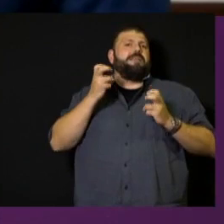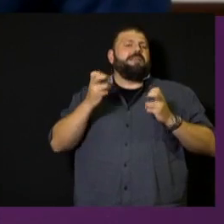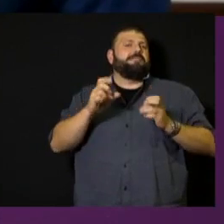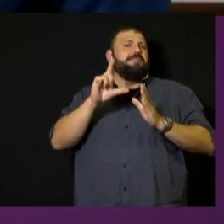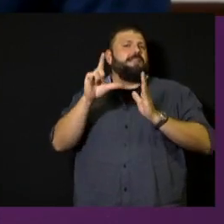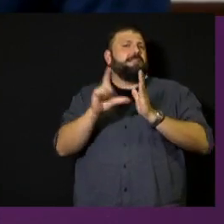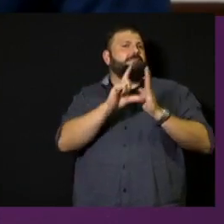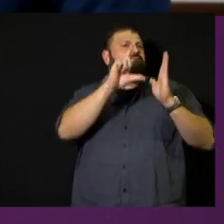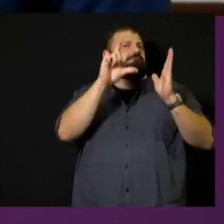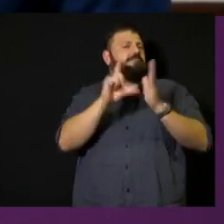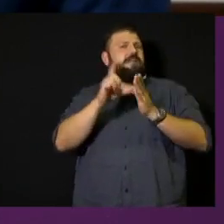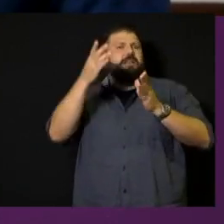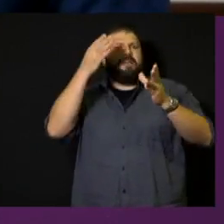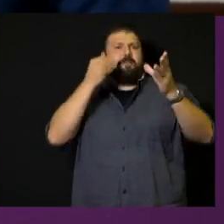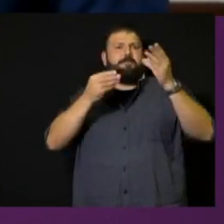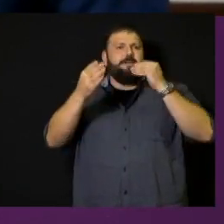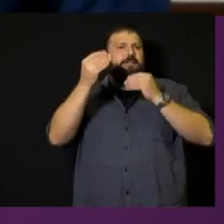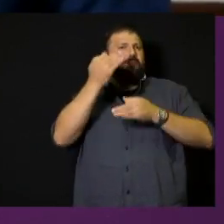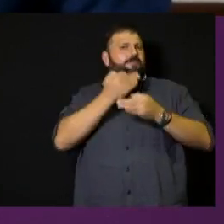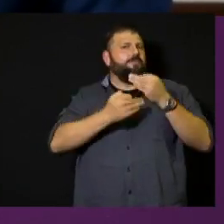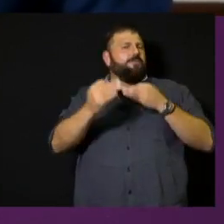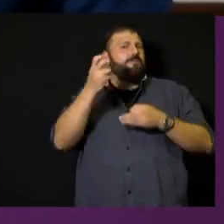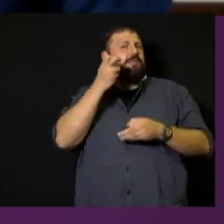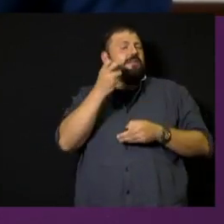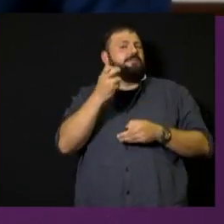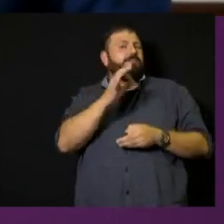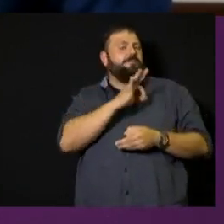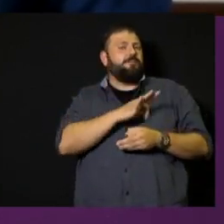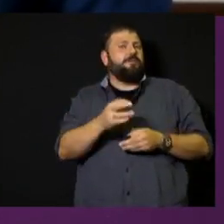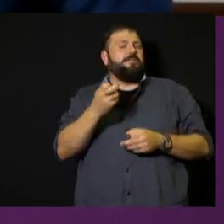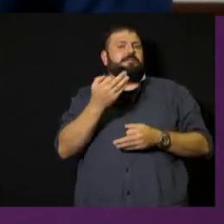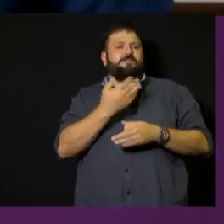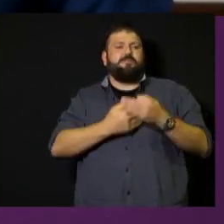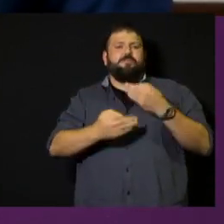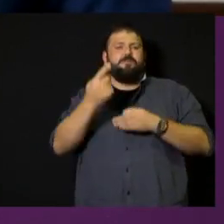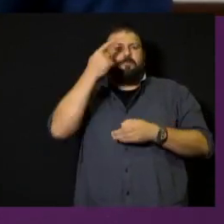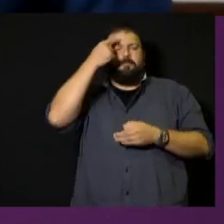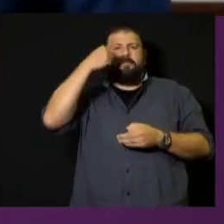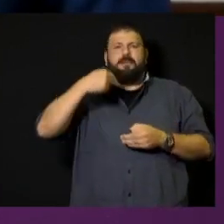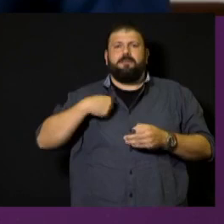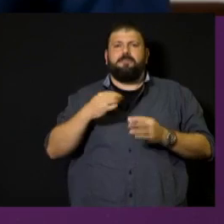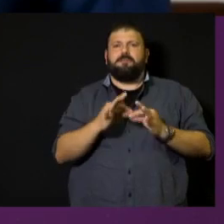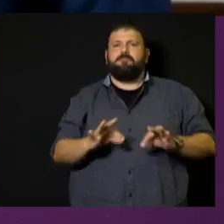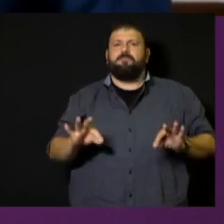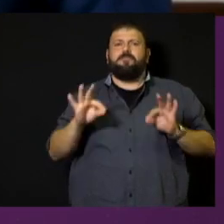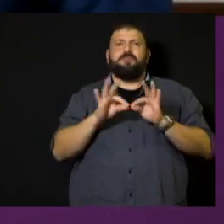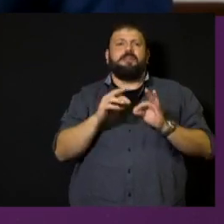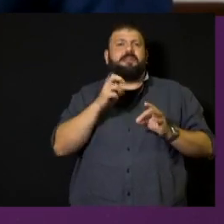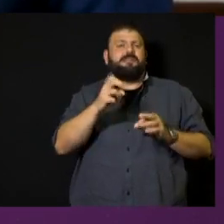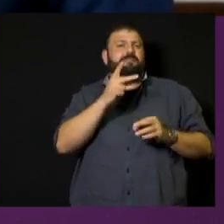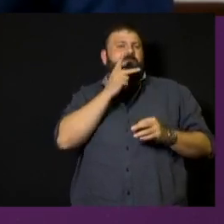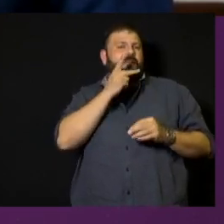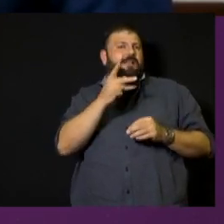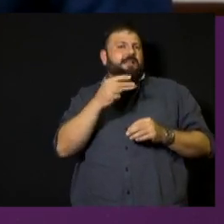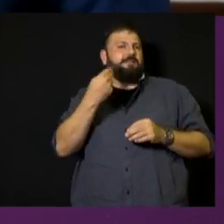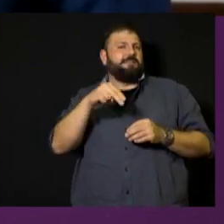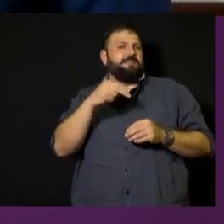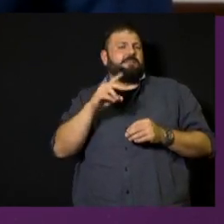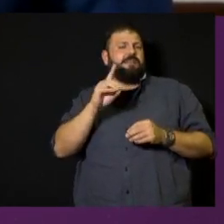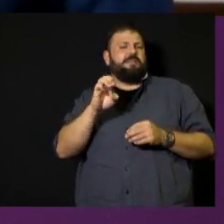would have. And still, with all this, there's something that for me is important. That's when I